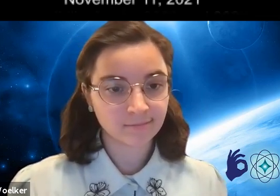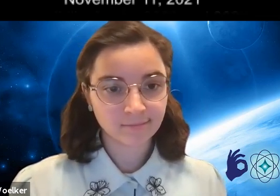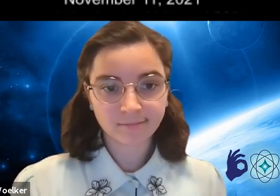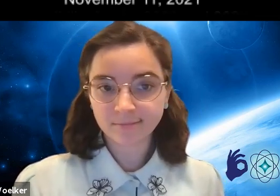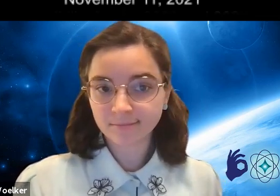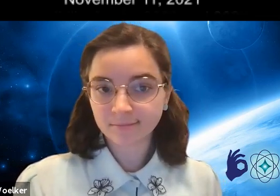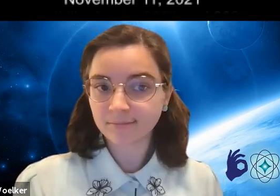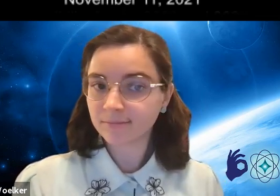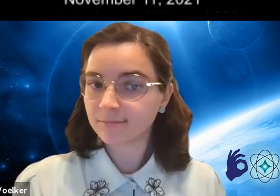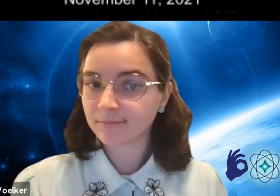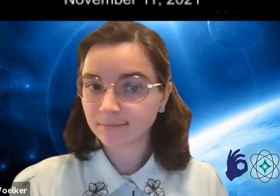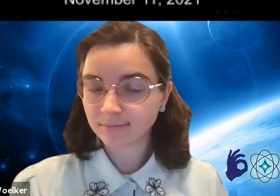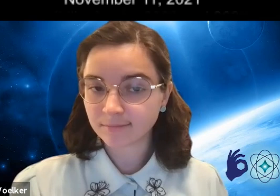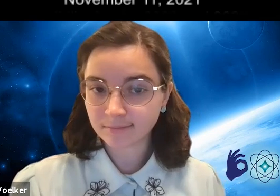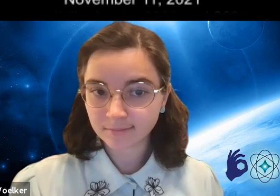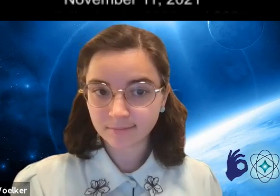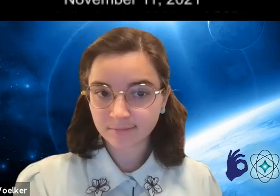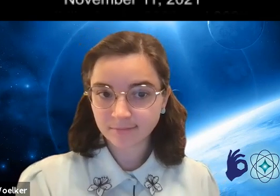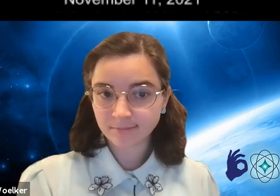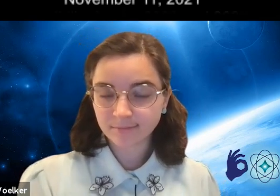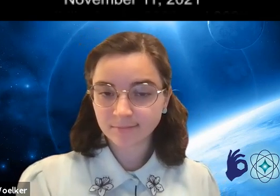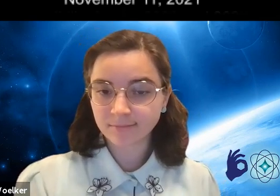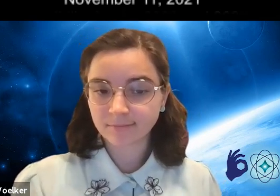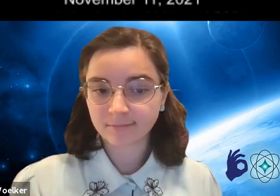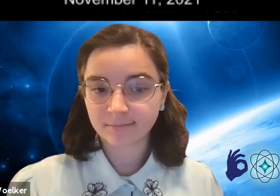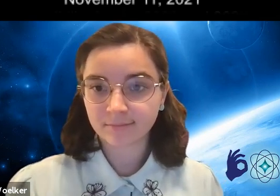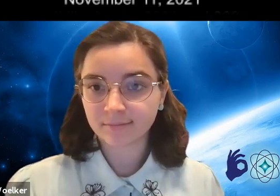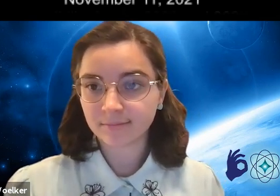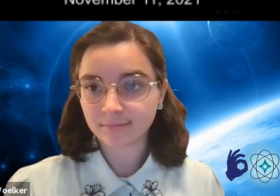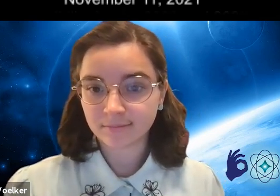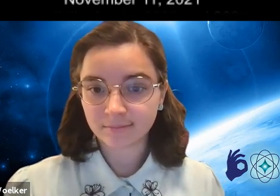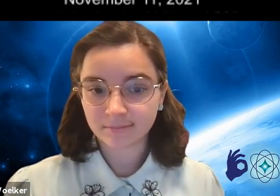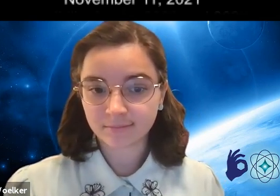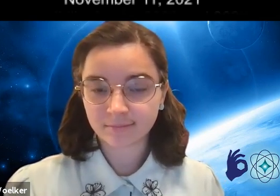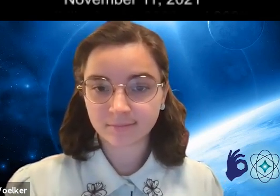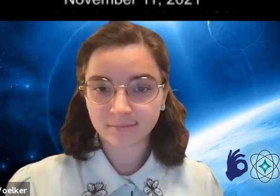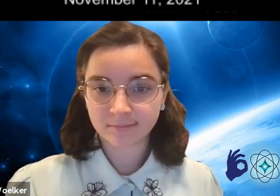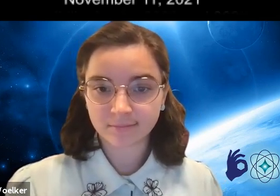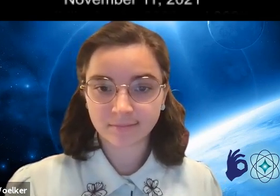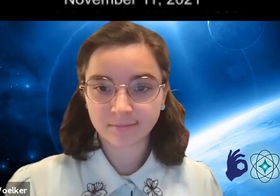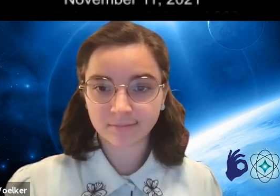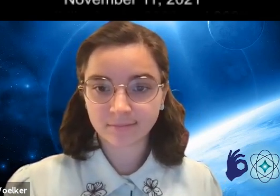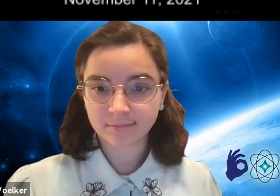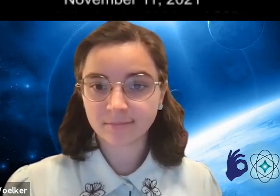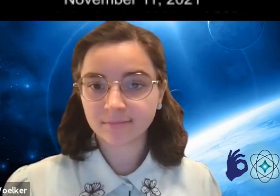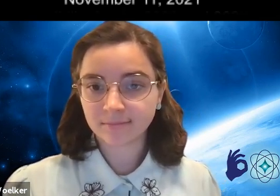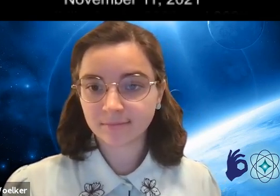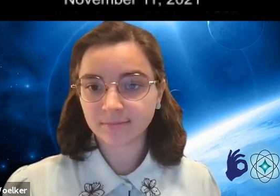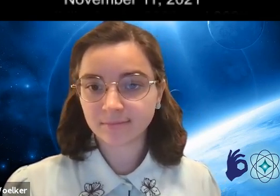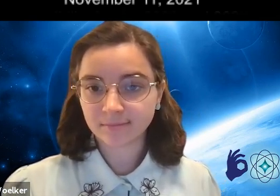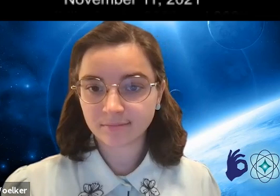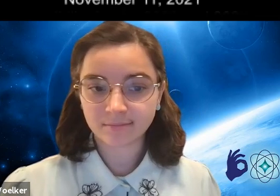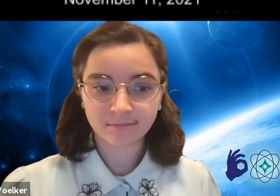supplemental tools for wayfinding. I think that, obstacle detection and, camera-based tools are a great idea,